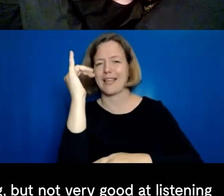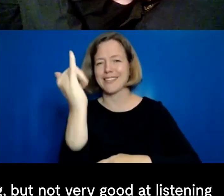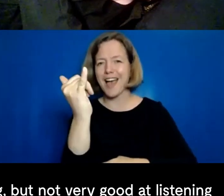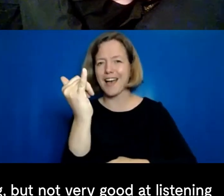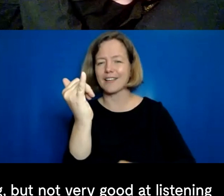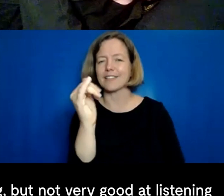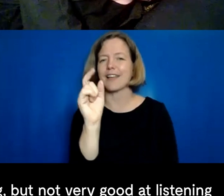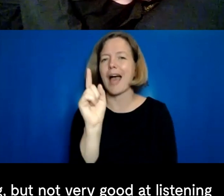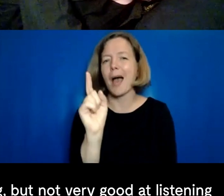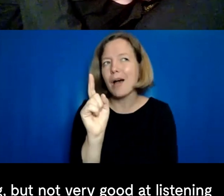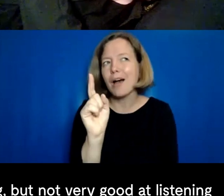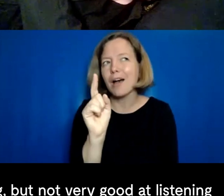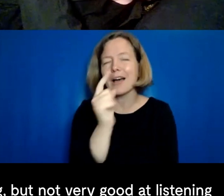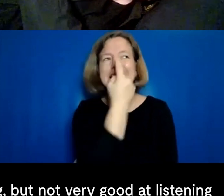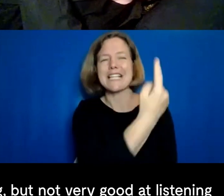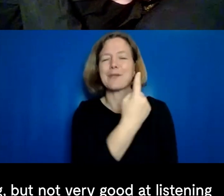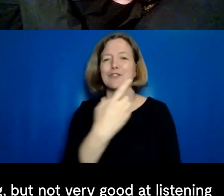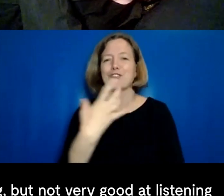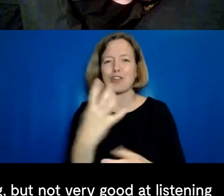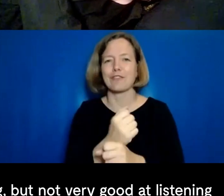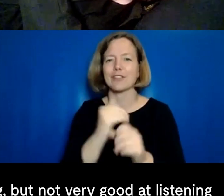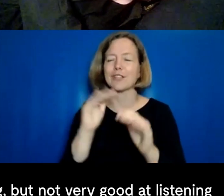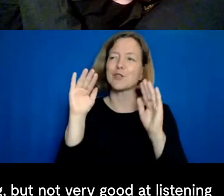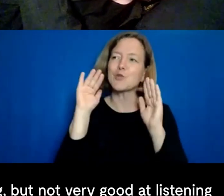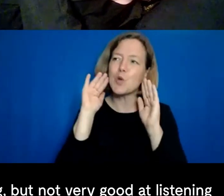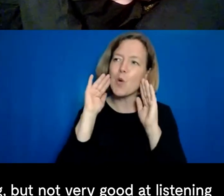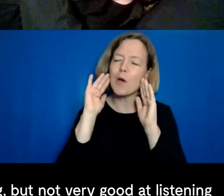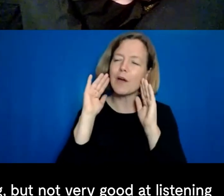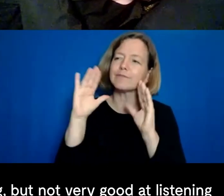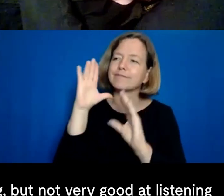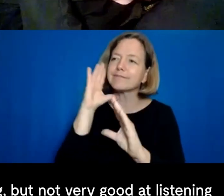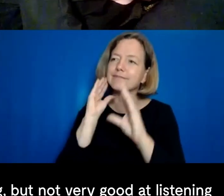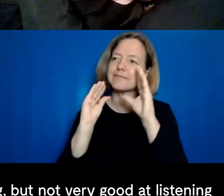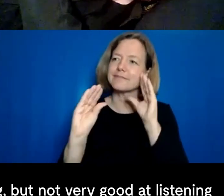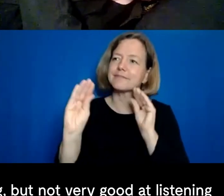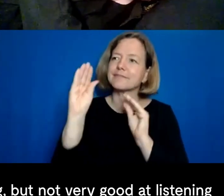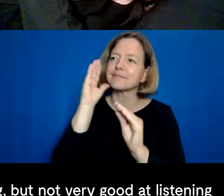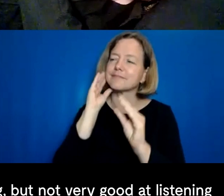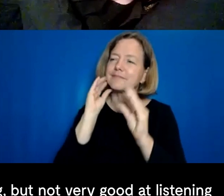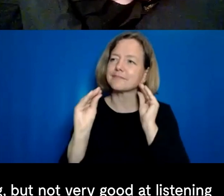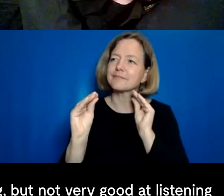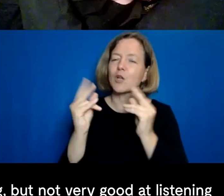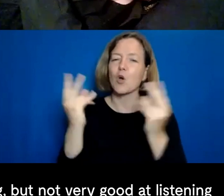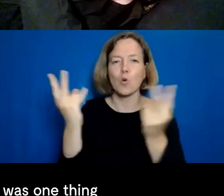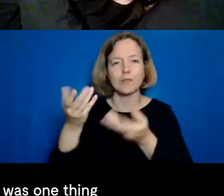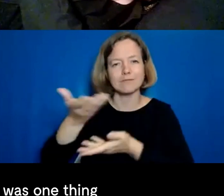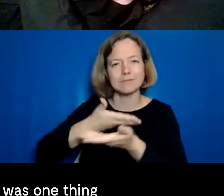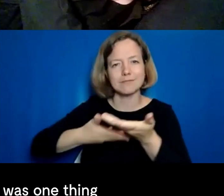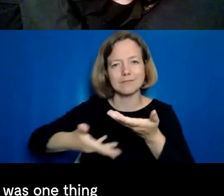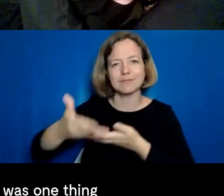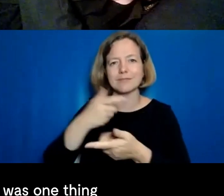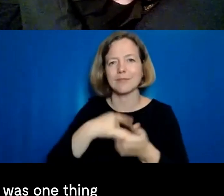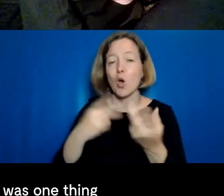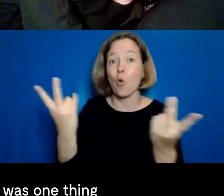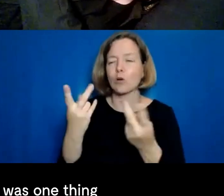good at listening and having conversations and being interested in community. So I think